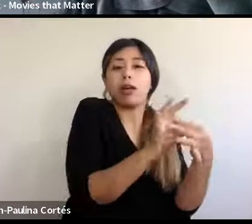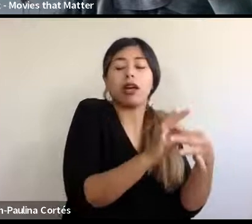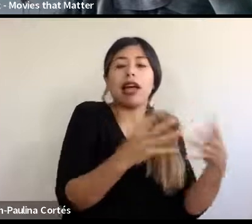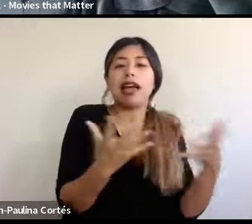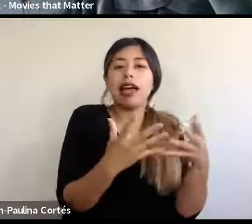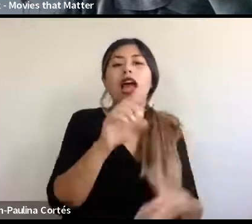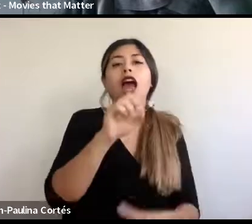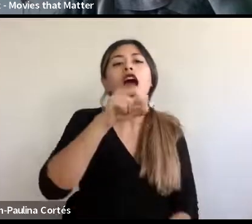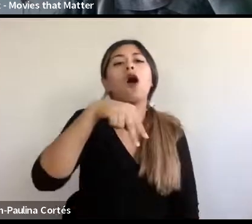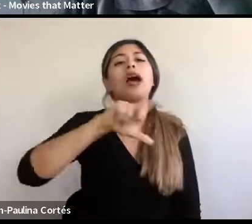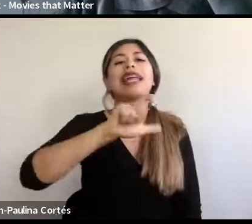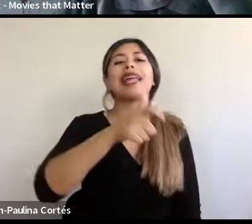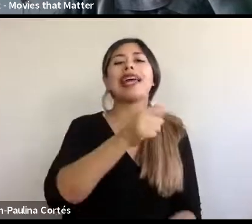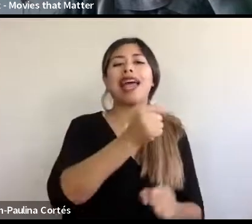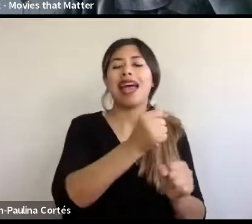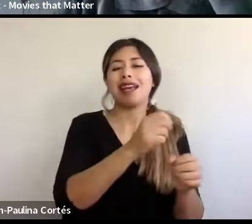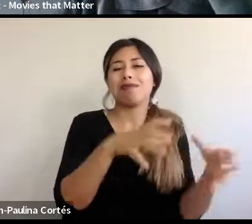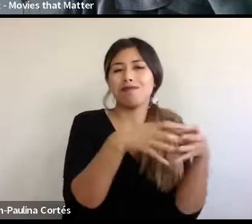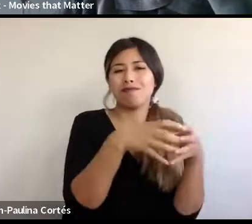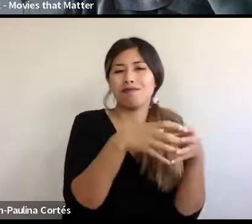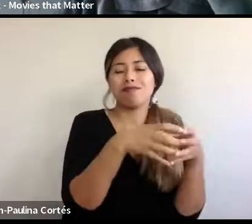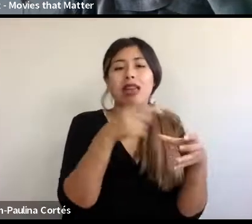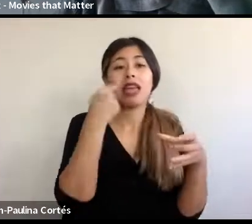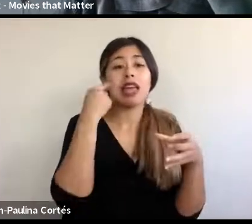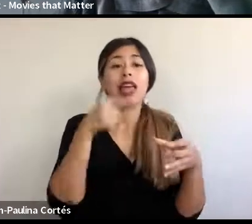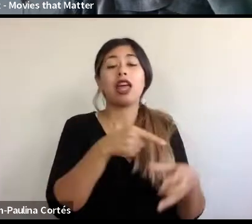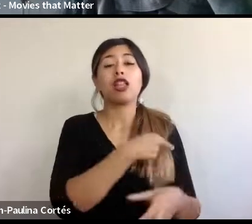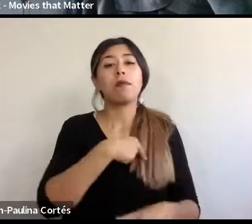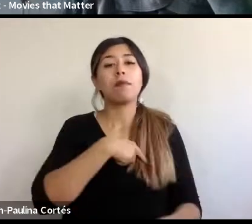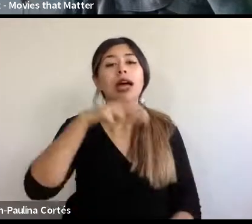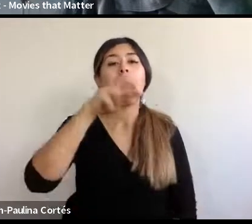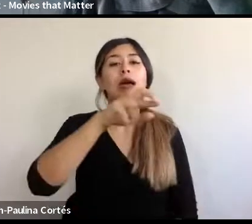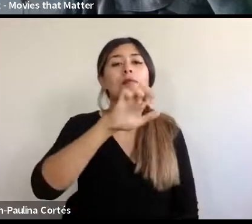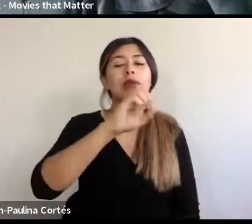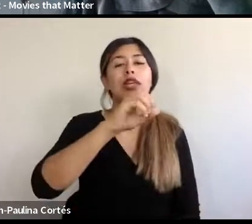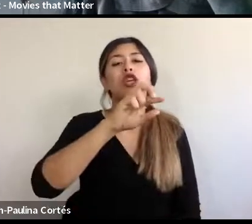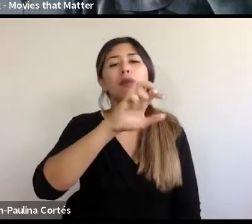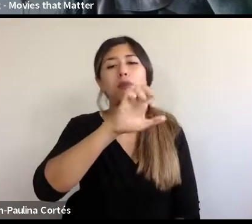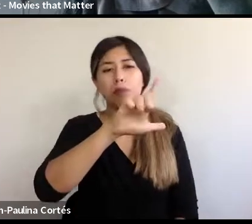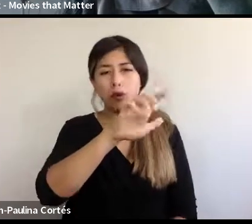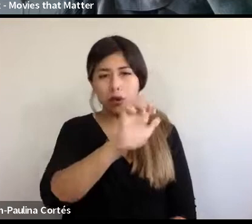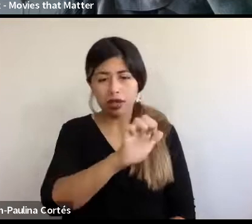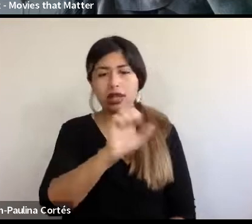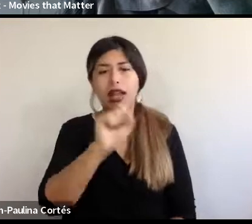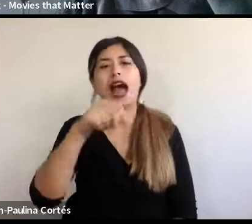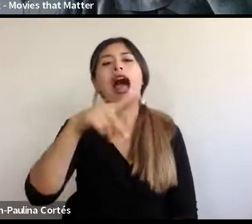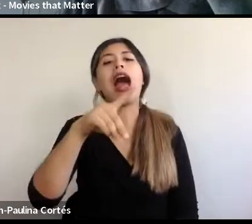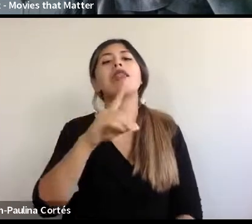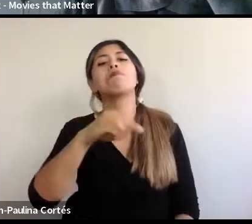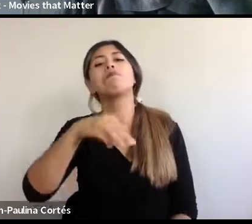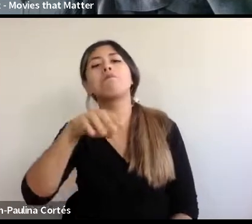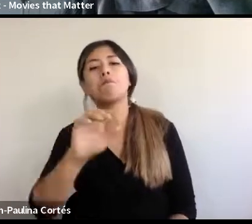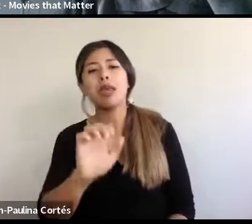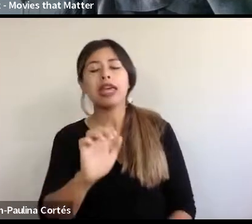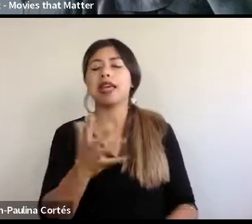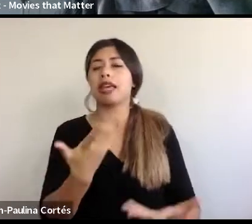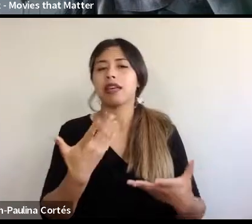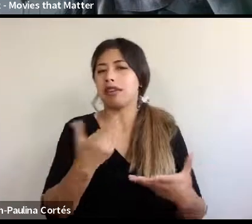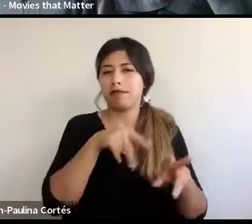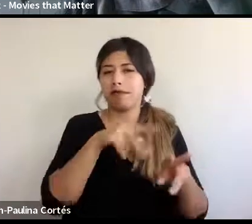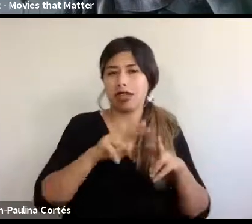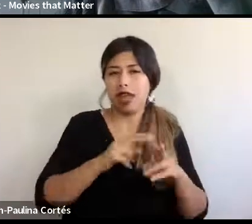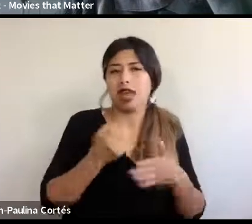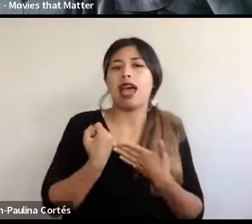Need, who provides humanitarian and human rights aid in countries like on continents like Africa or countries